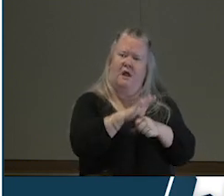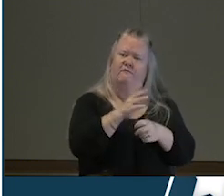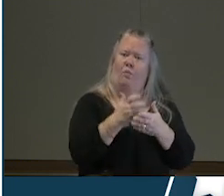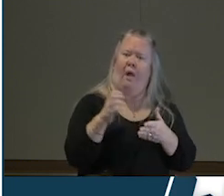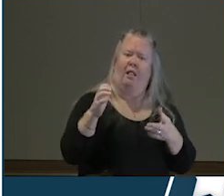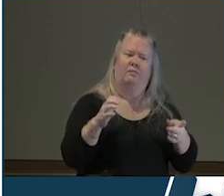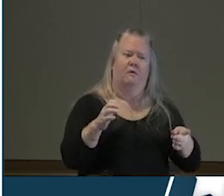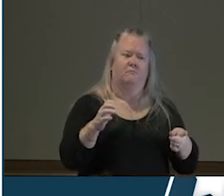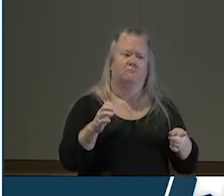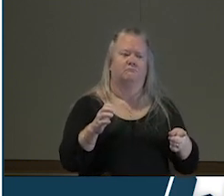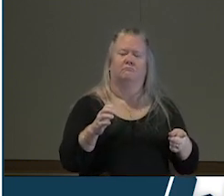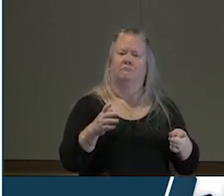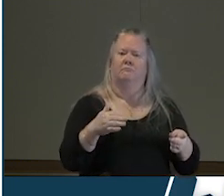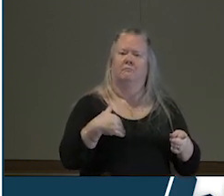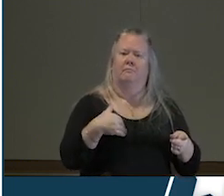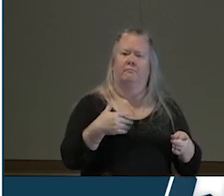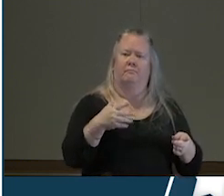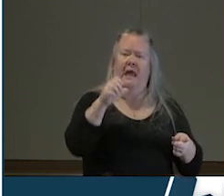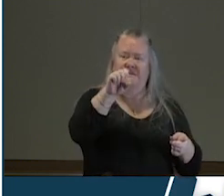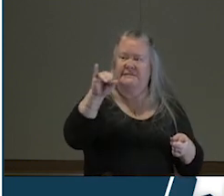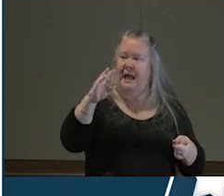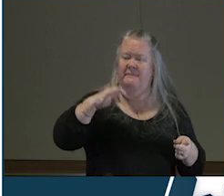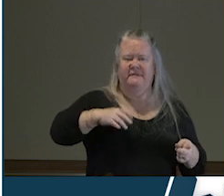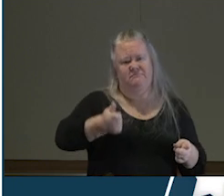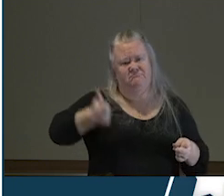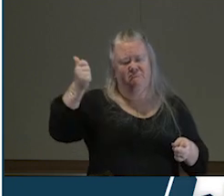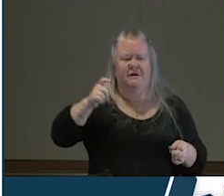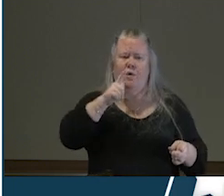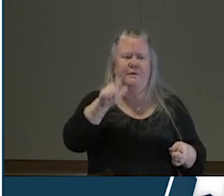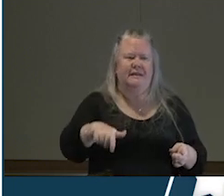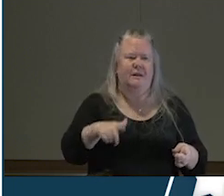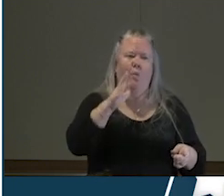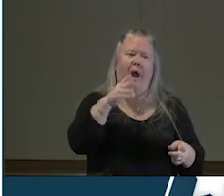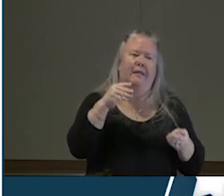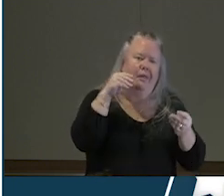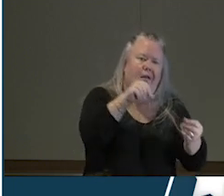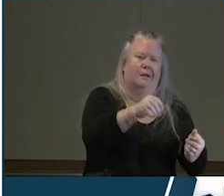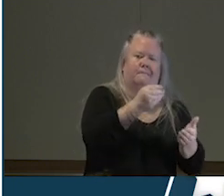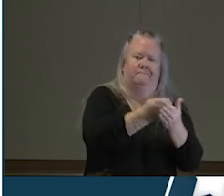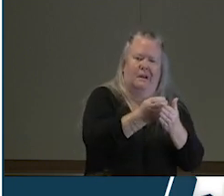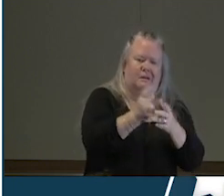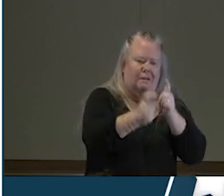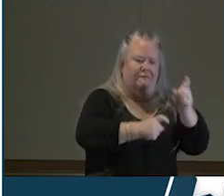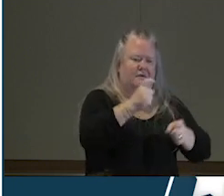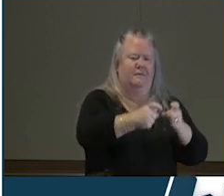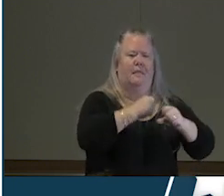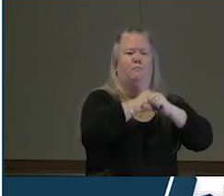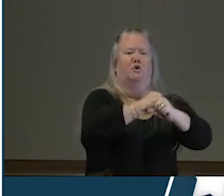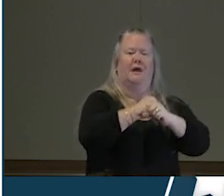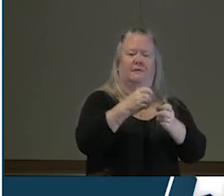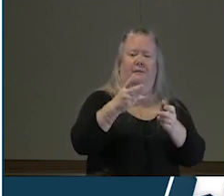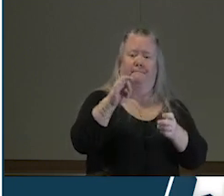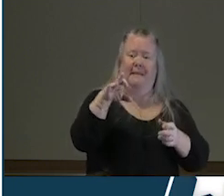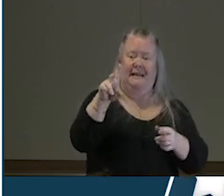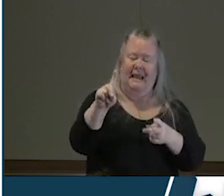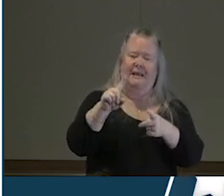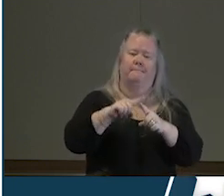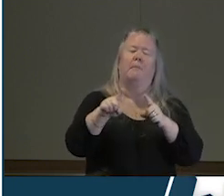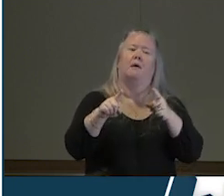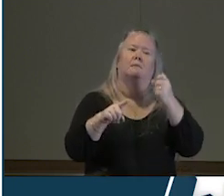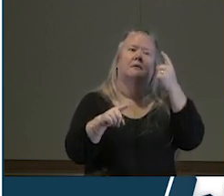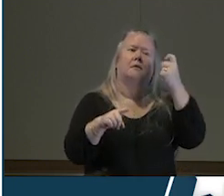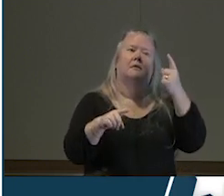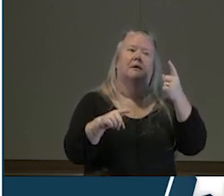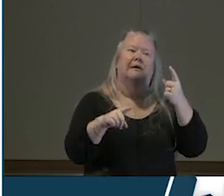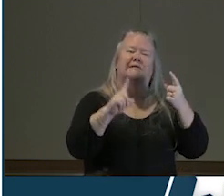that they've got rid of the SSI benefit because they put money, they gave their child income, they protected the Medicaid, but in the sense of